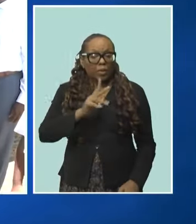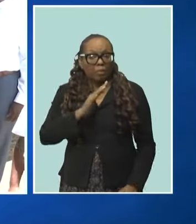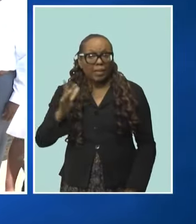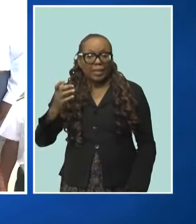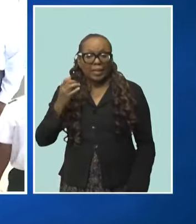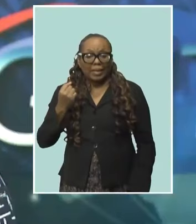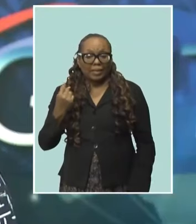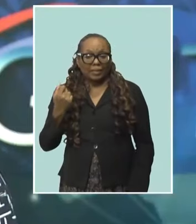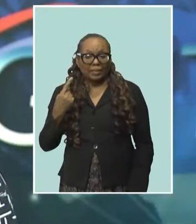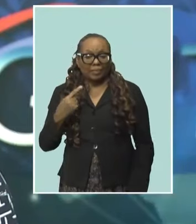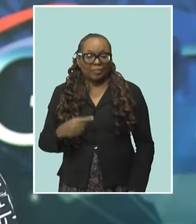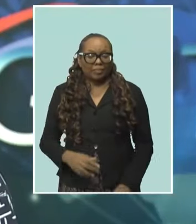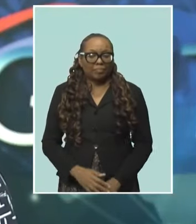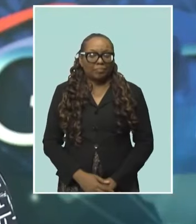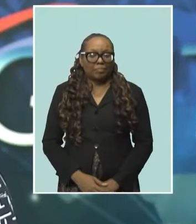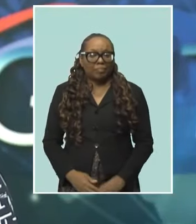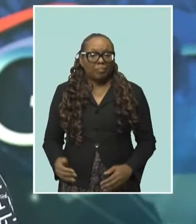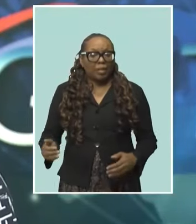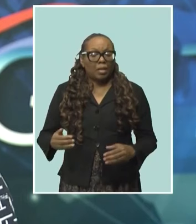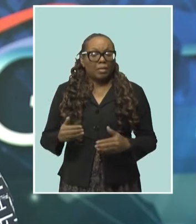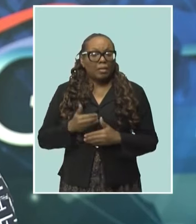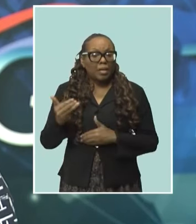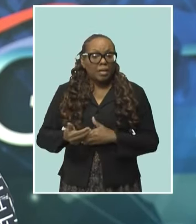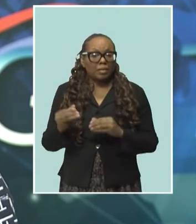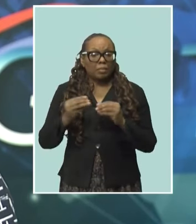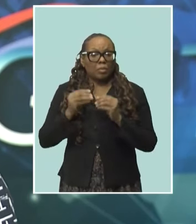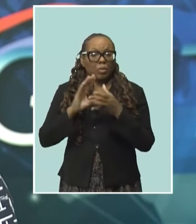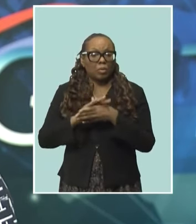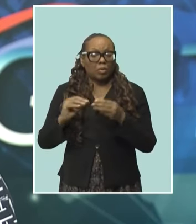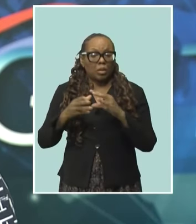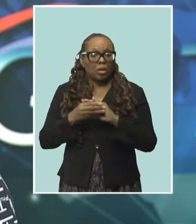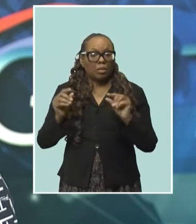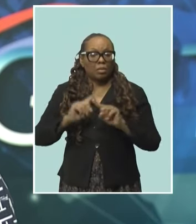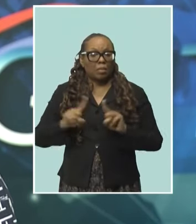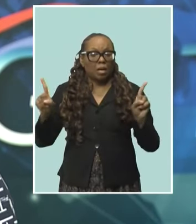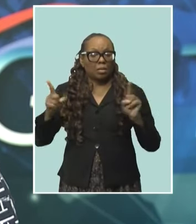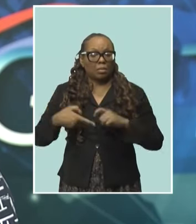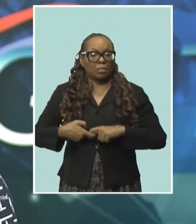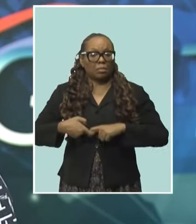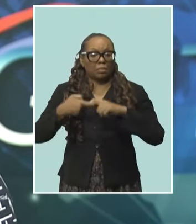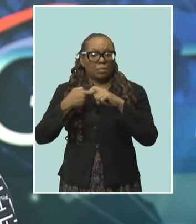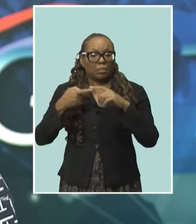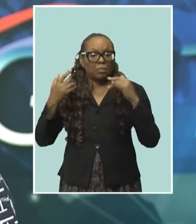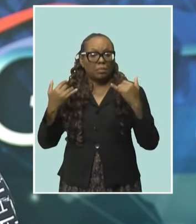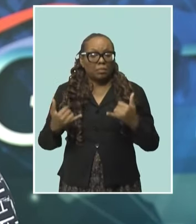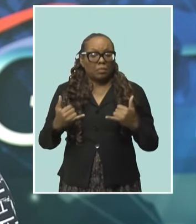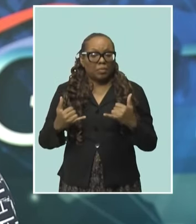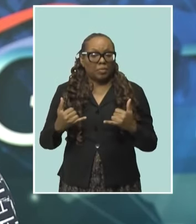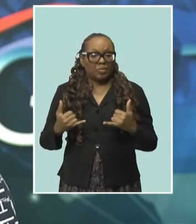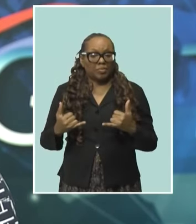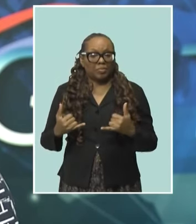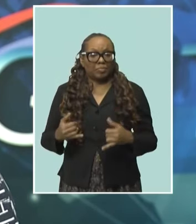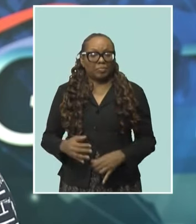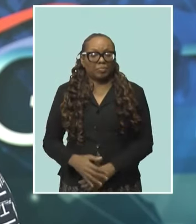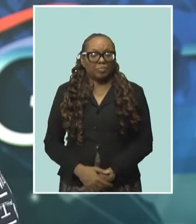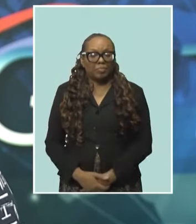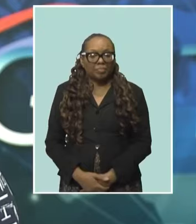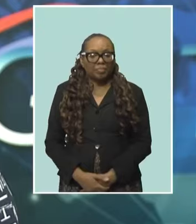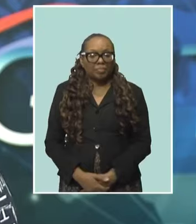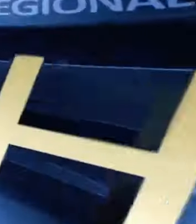News. Coming up on Newsnight, the UN asked to support reparatory justice as a development